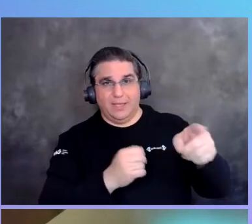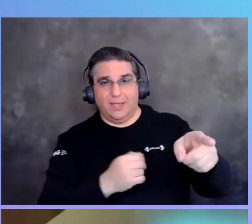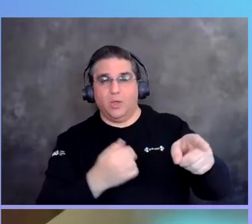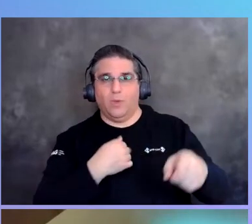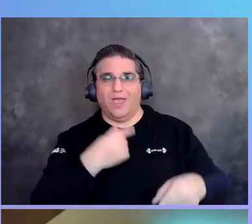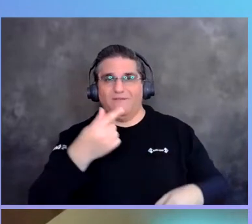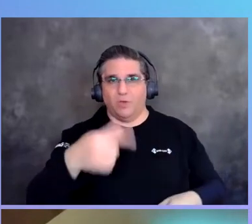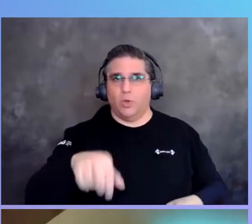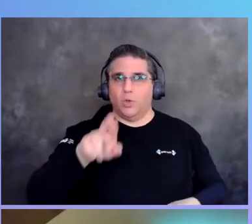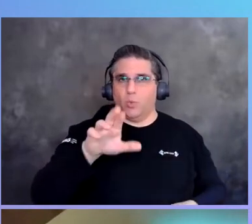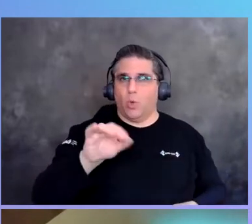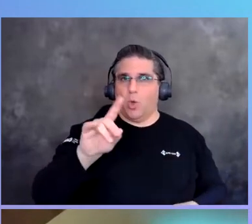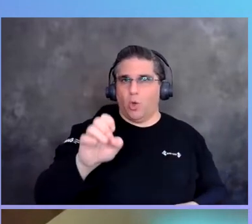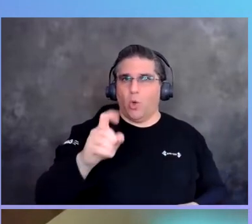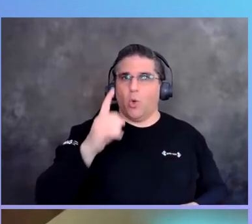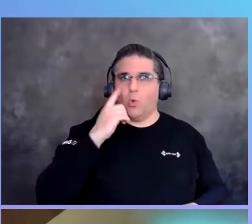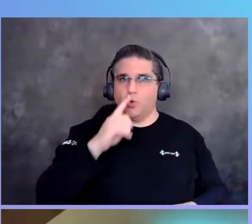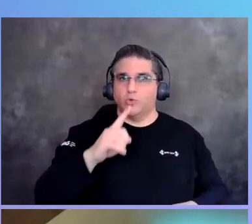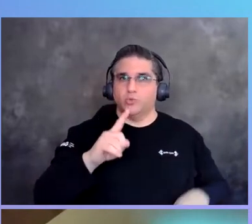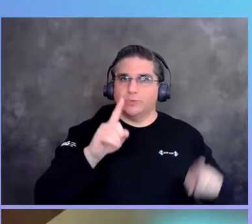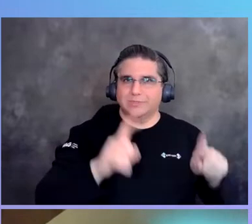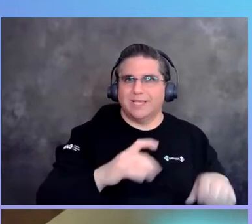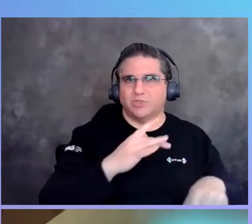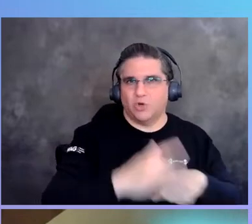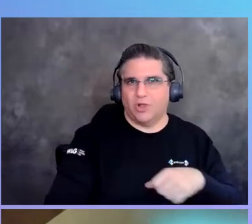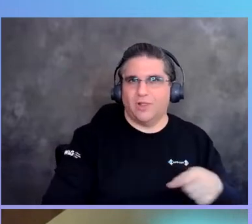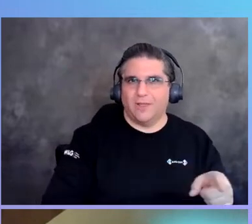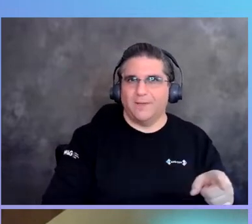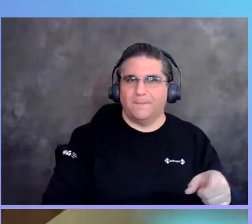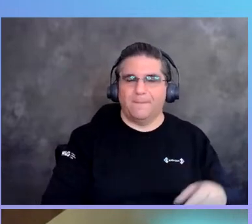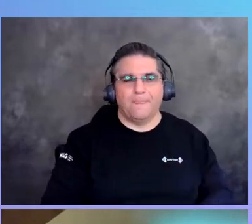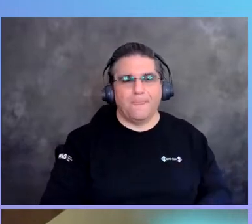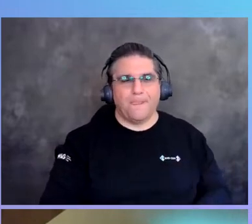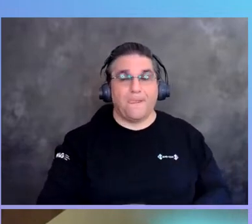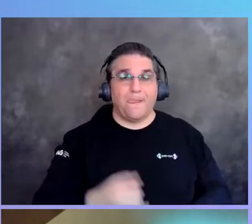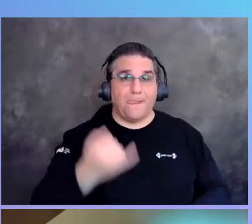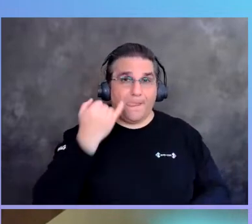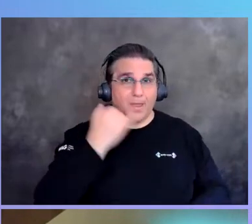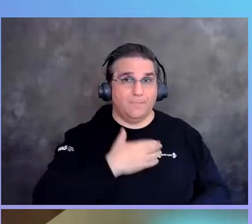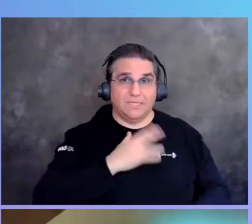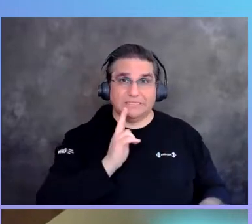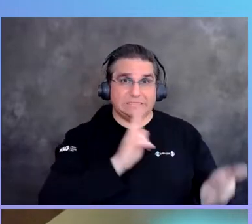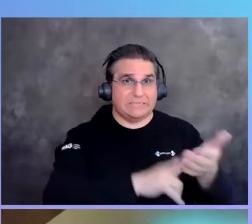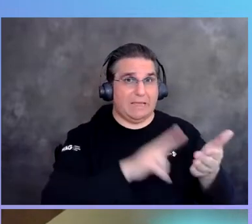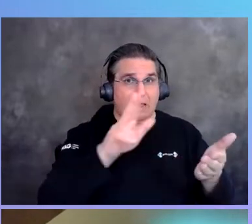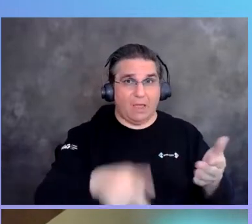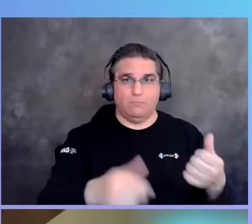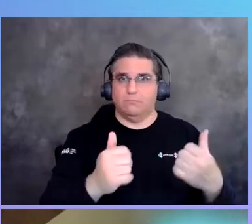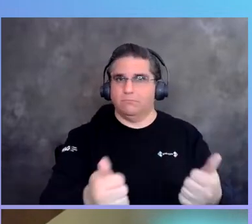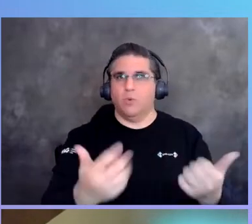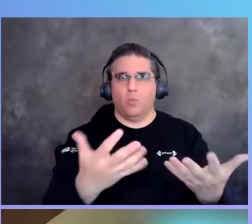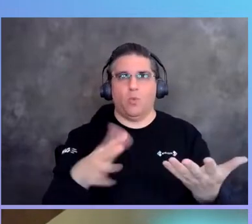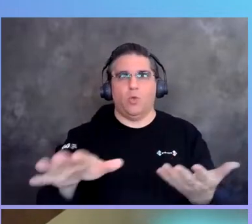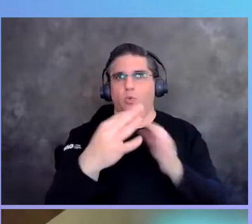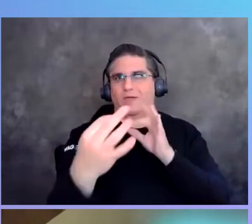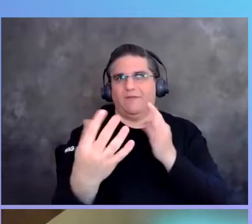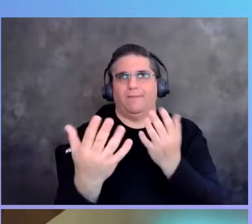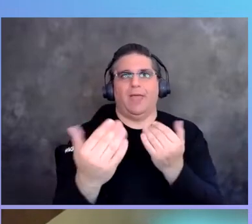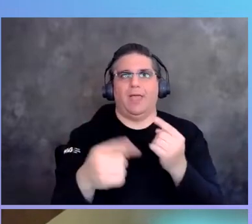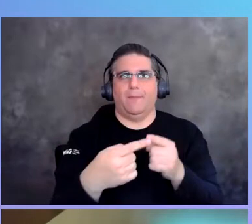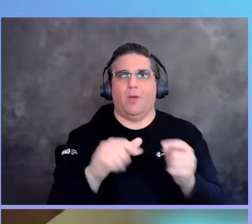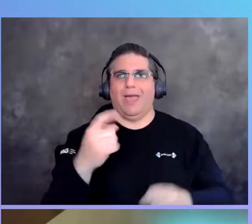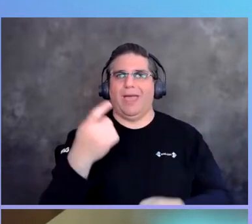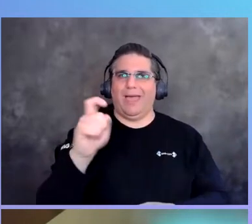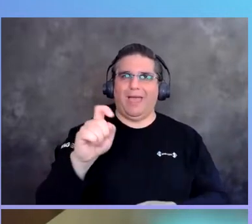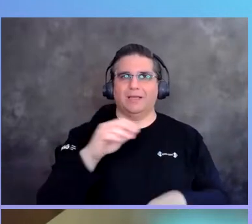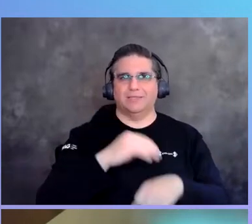like to get your hands on this as soon as possible. Please go ahead and enroll. We are so excited to hear your feedback on Axe Advisor.